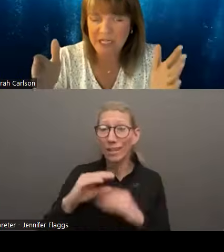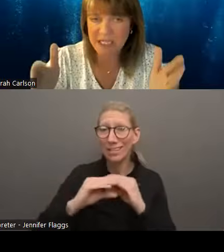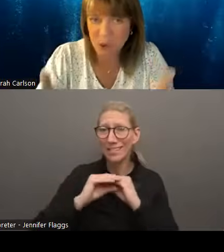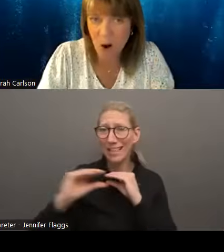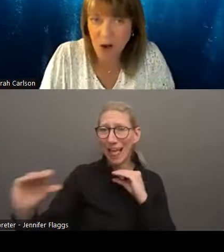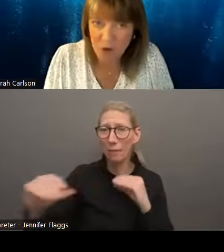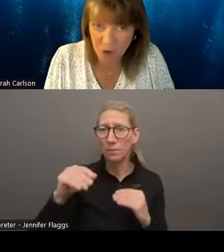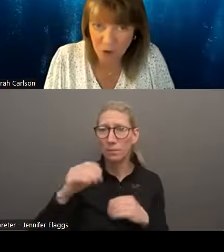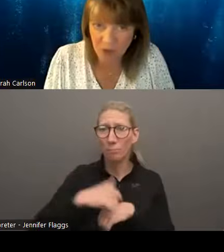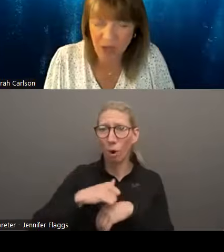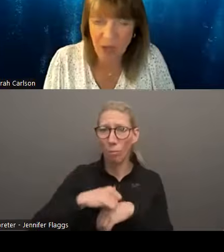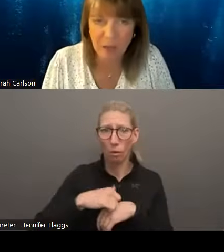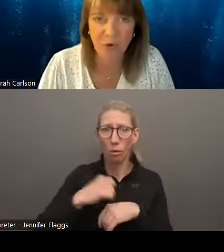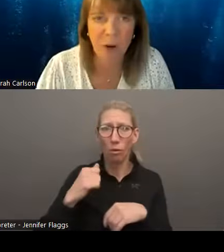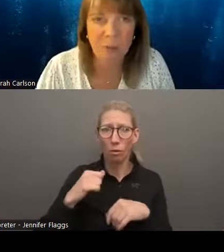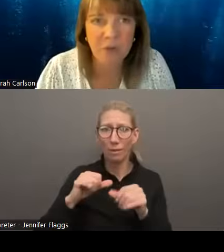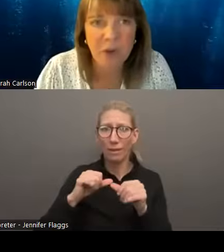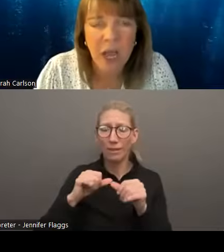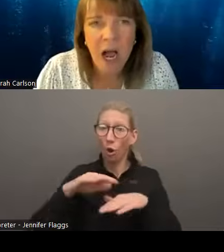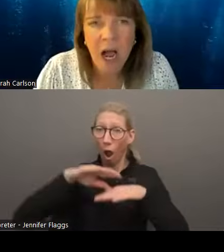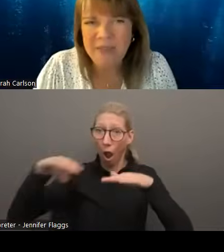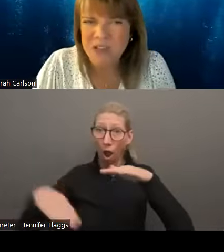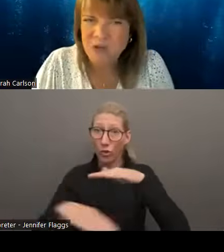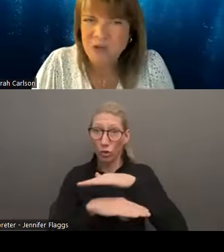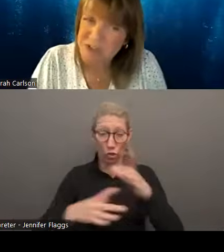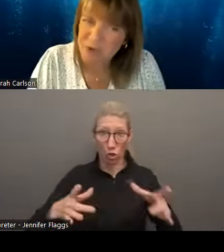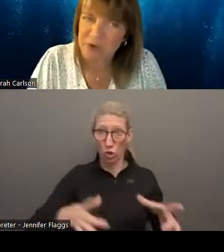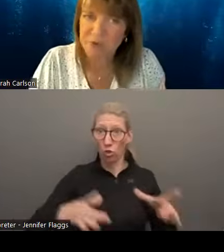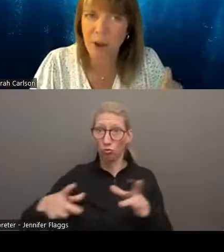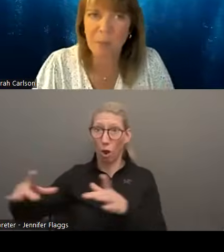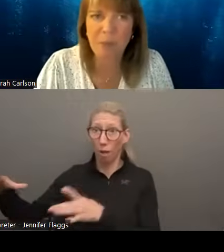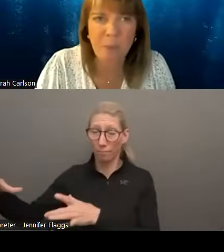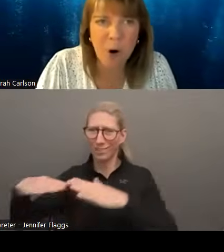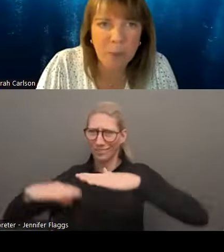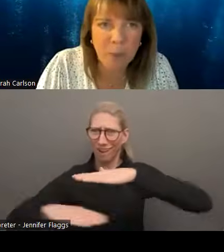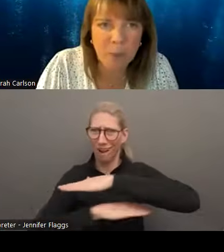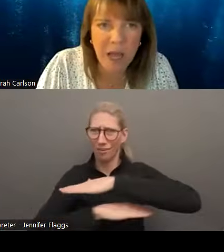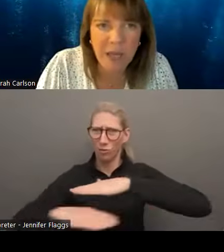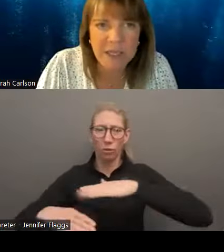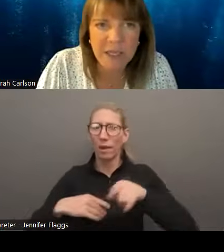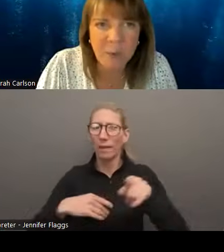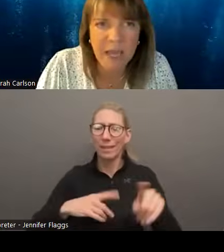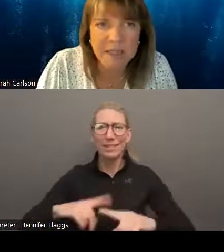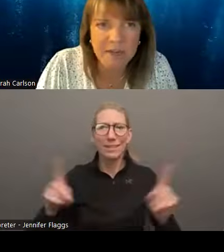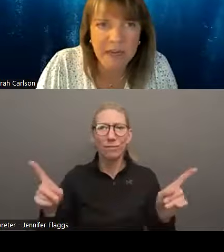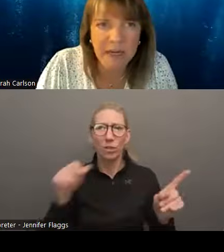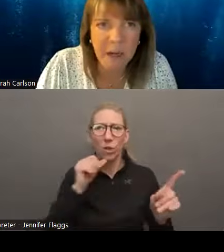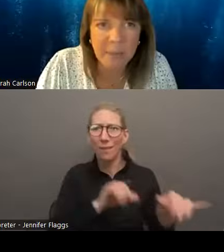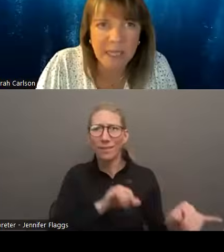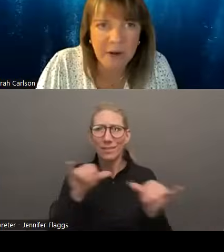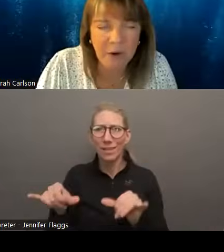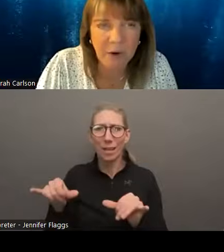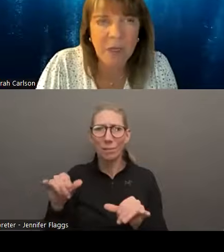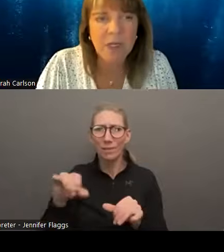that continue under the column drums. And these are different from the marble blocks that we excavated